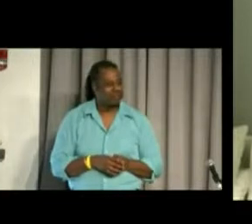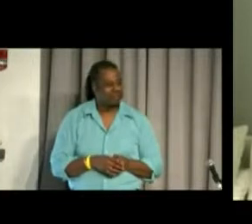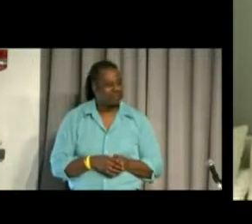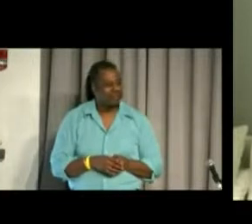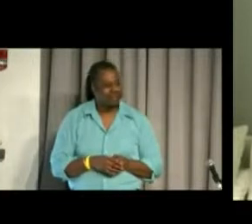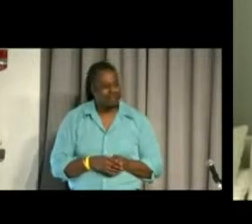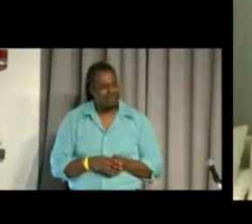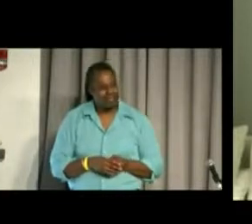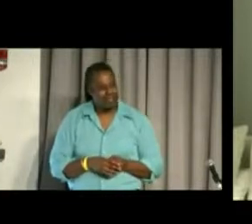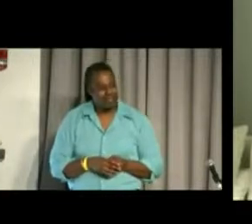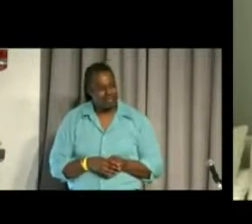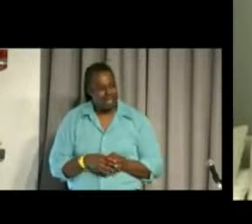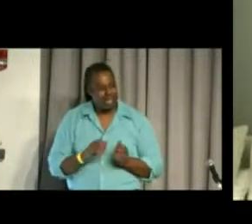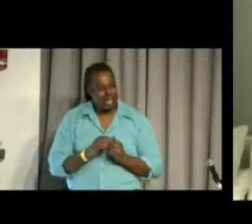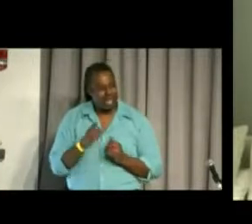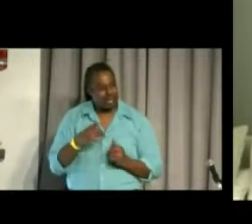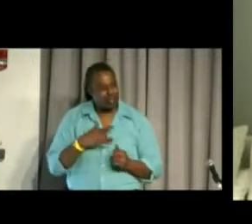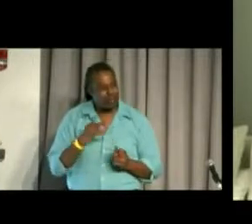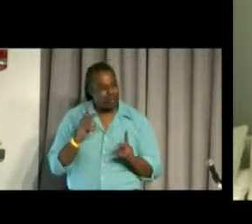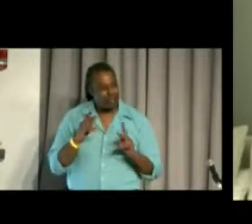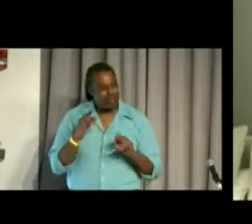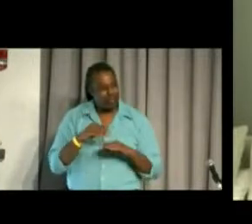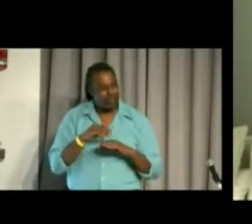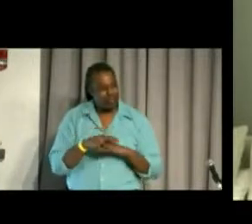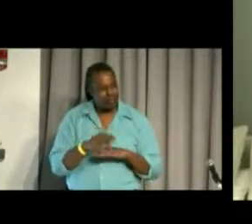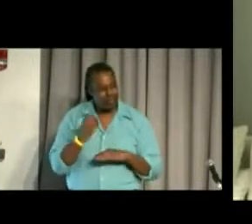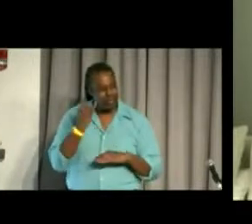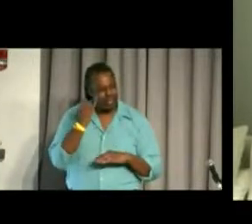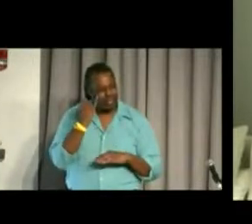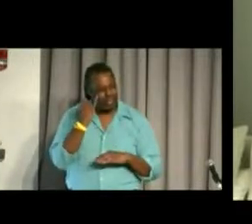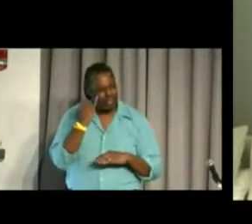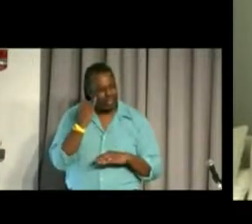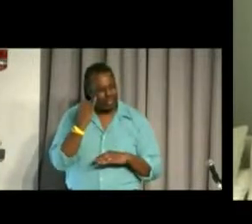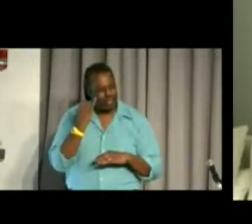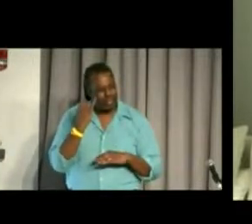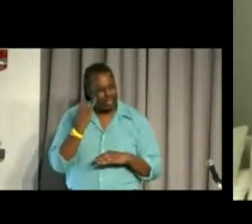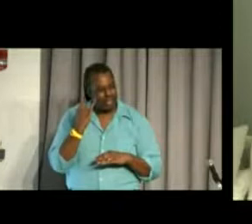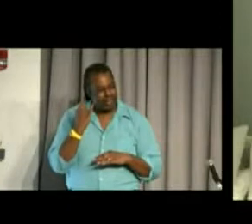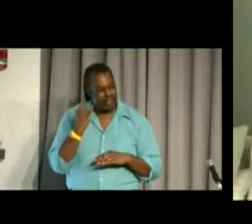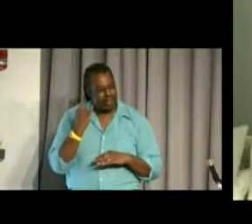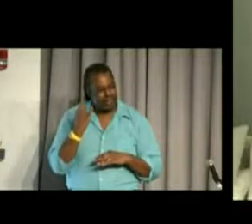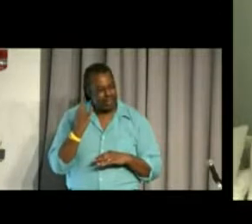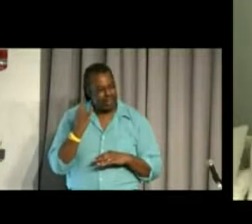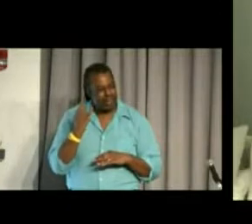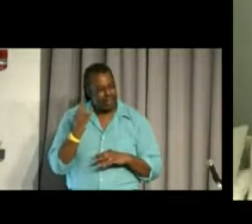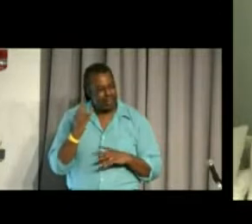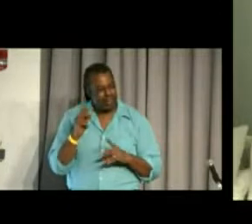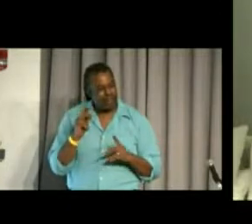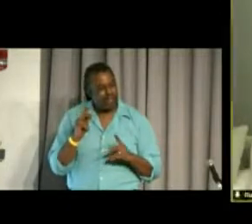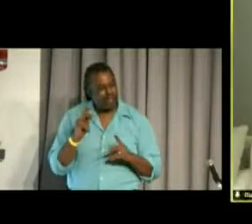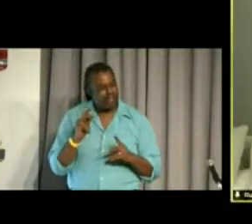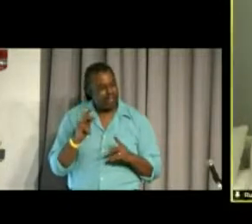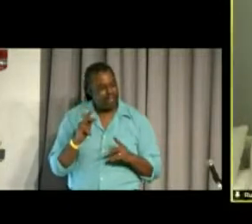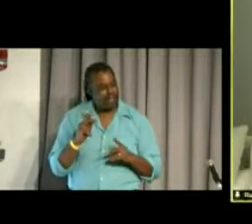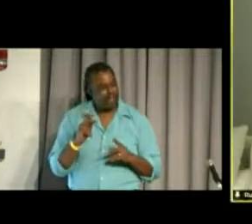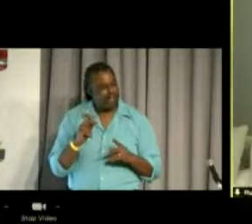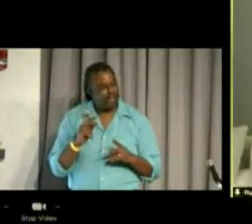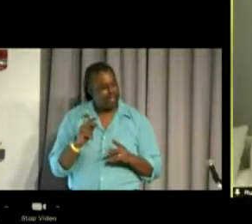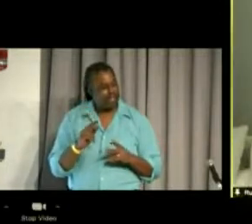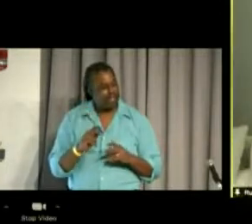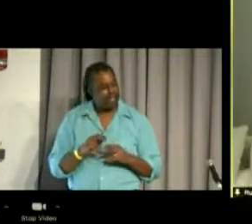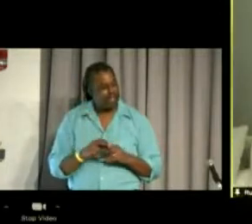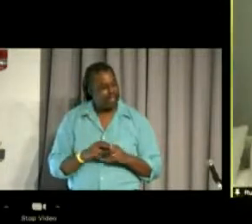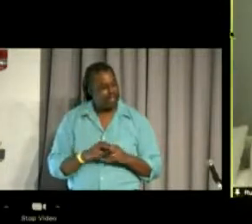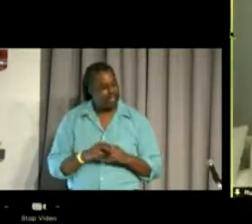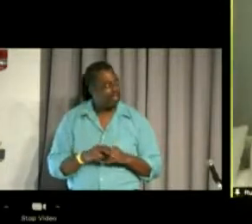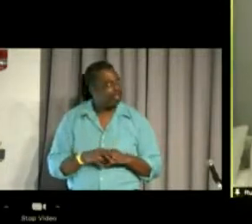feel people would be affected if people like you weren't out volunteering, especially with the state's response? I can tell you right now